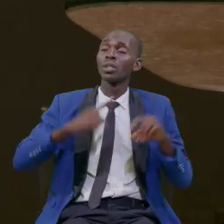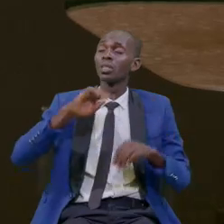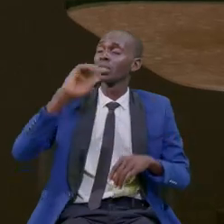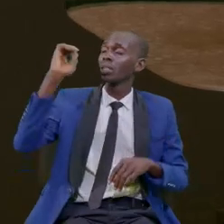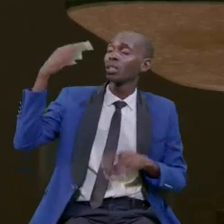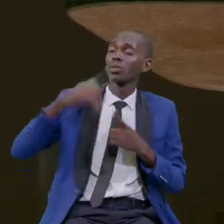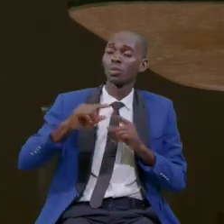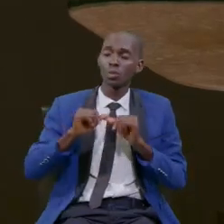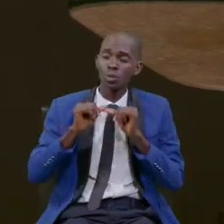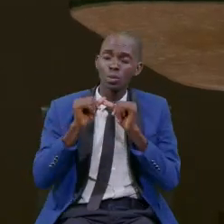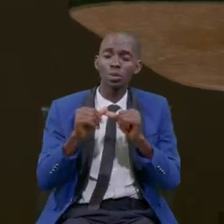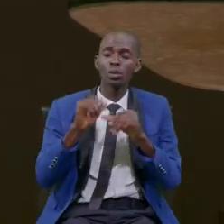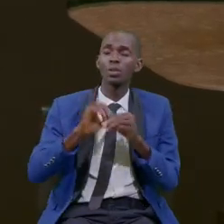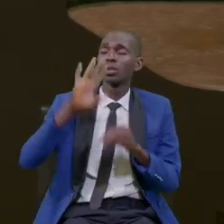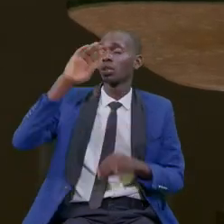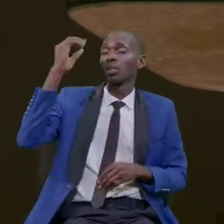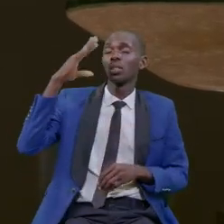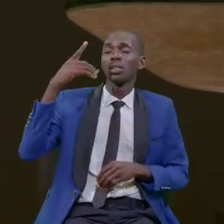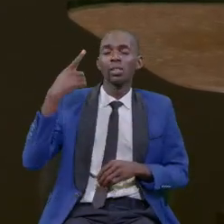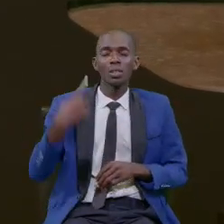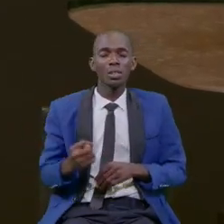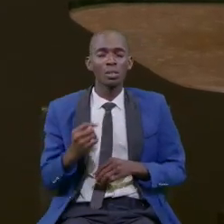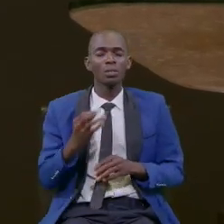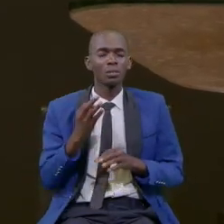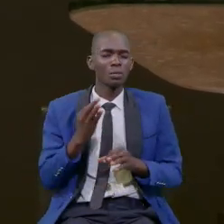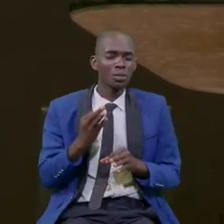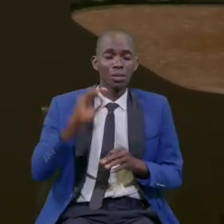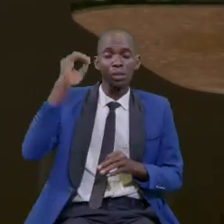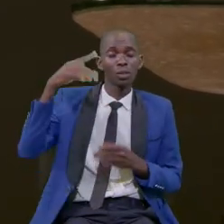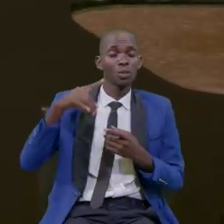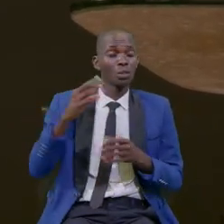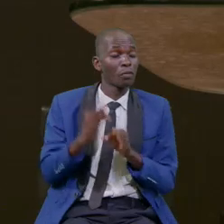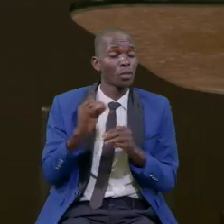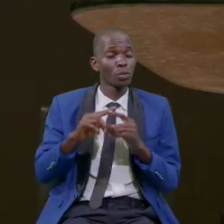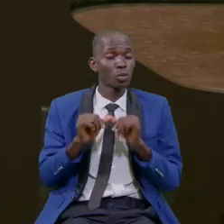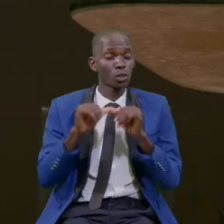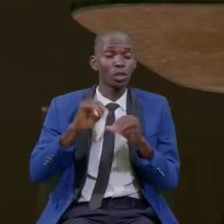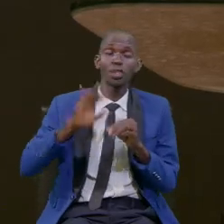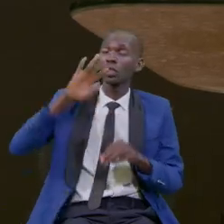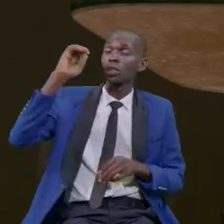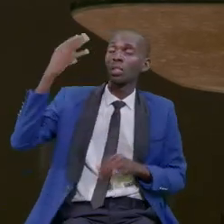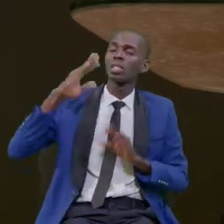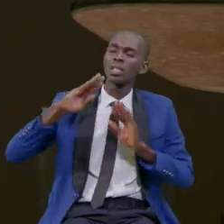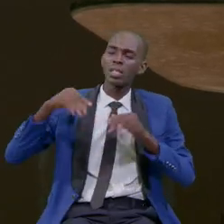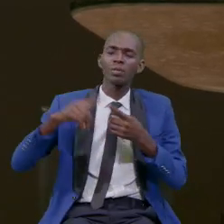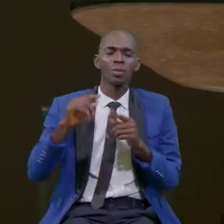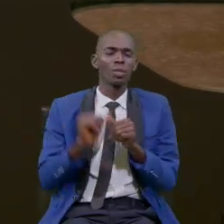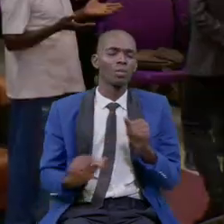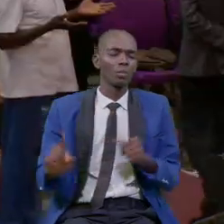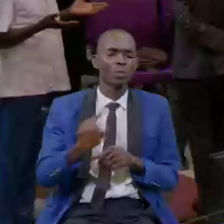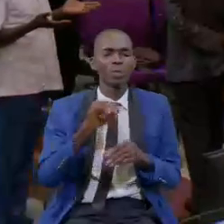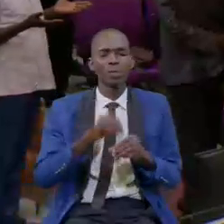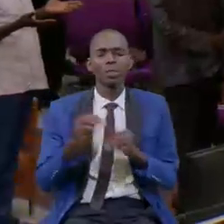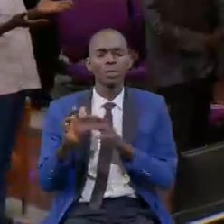the faith to continue in your in the faith, grant to everyone in Jesus'